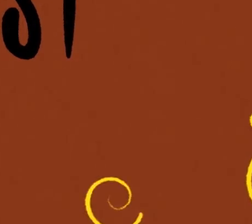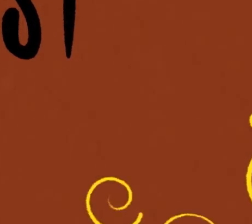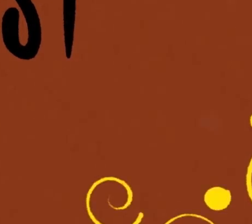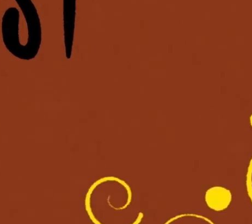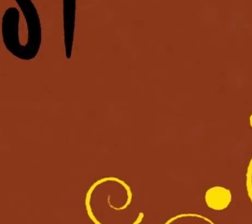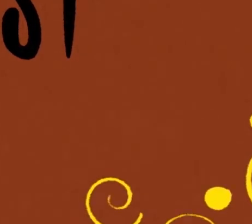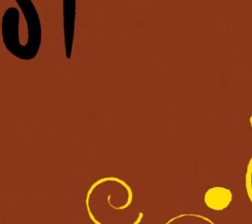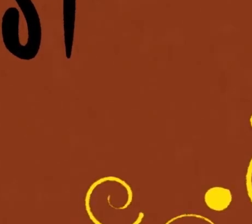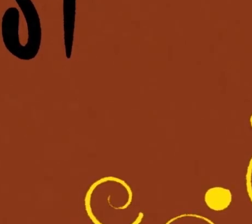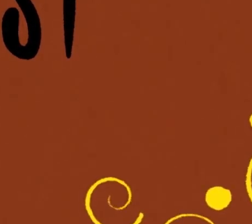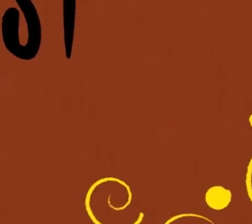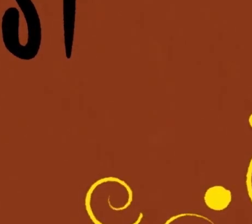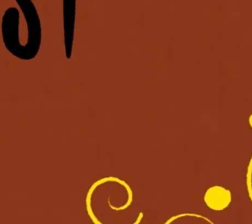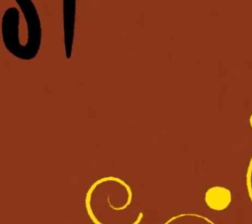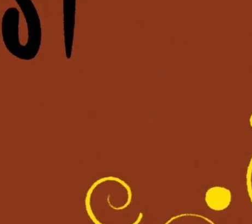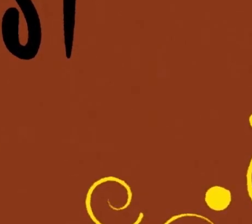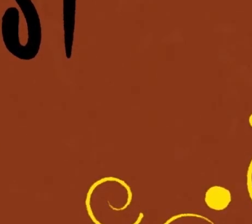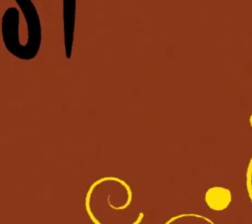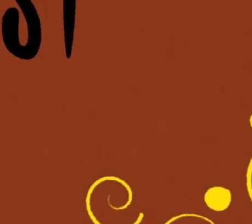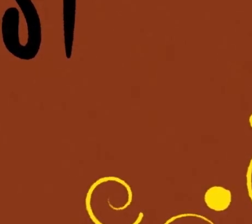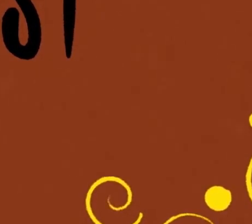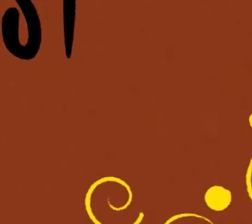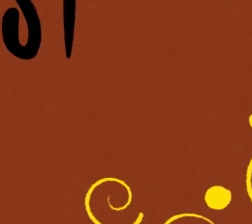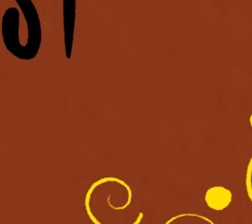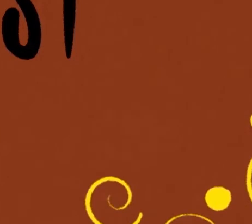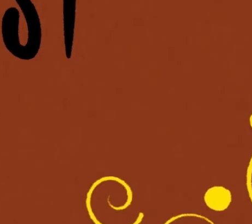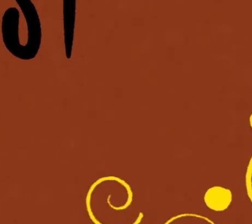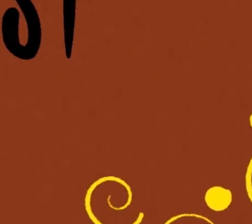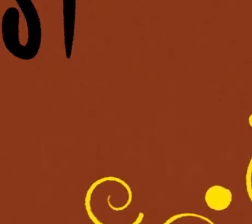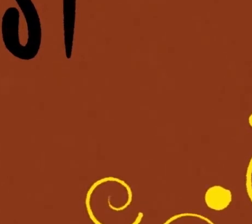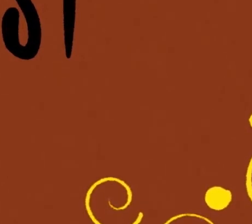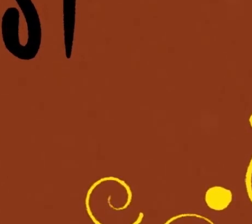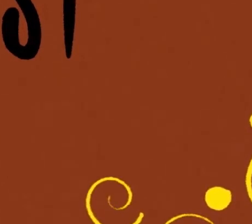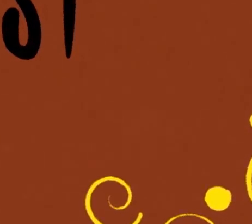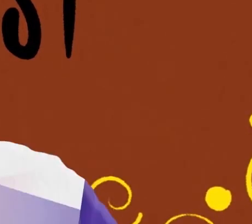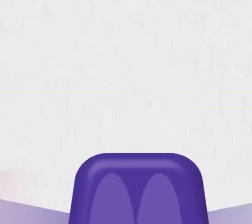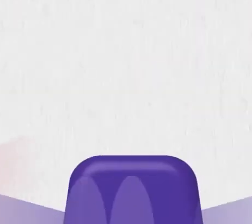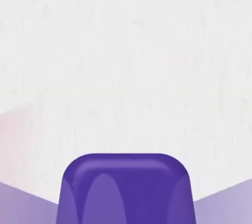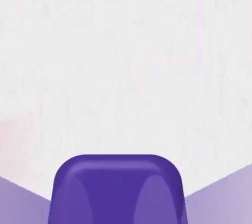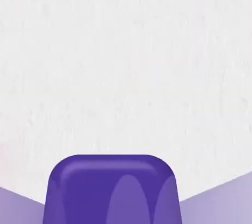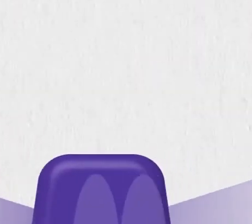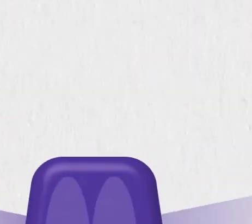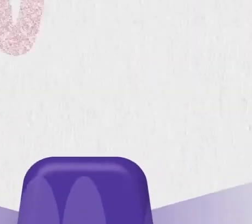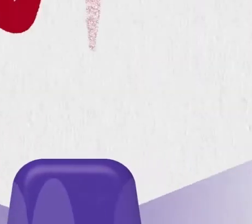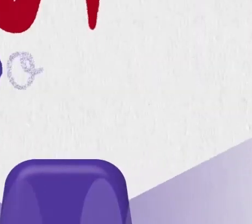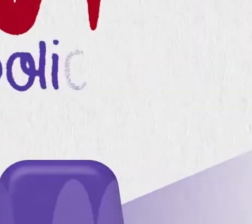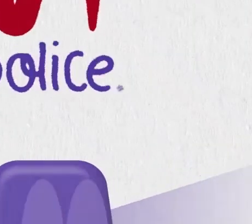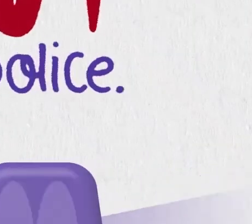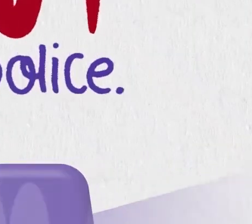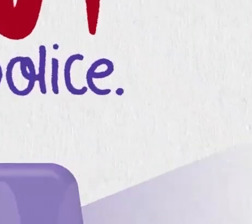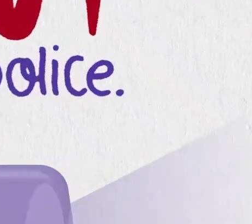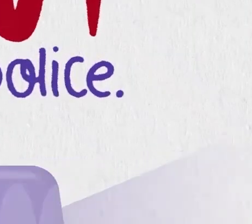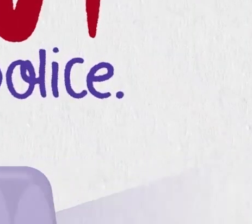radical imagination of a city that loves Black people requires abolition. We imagine a future without